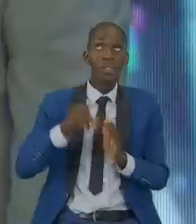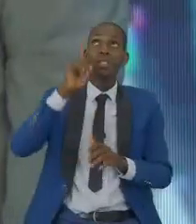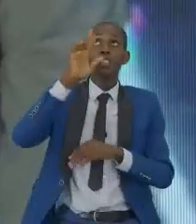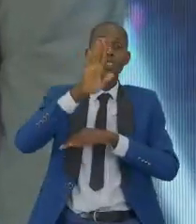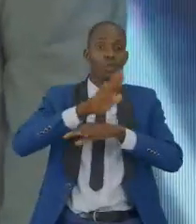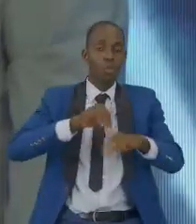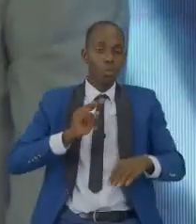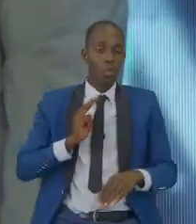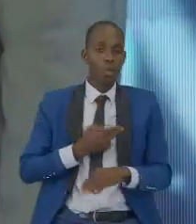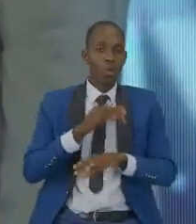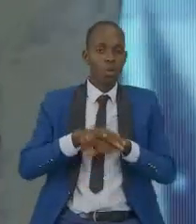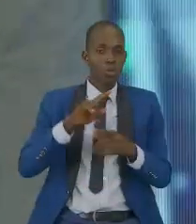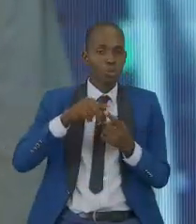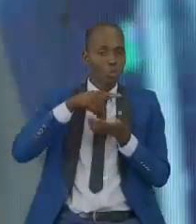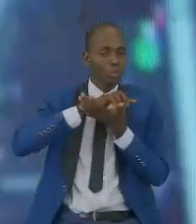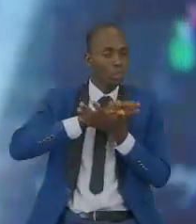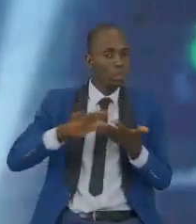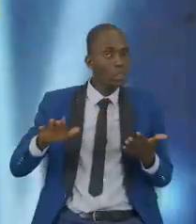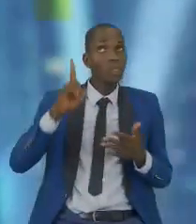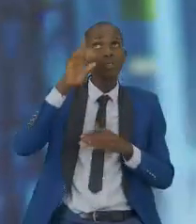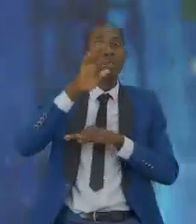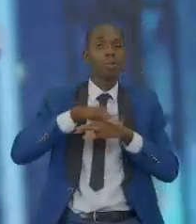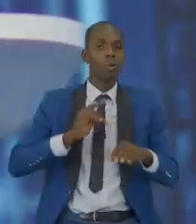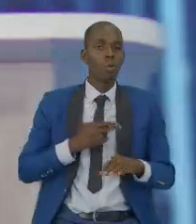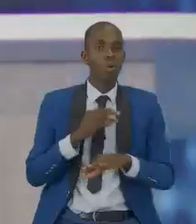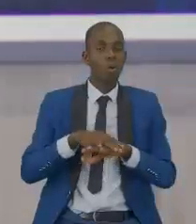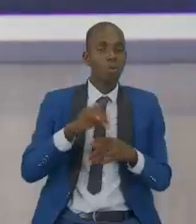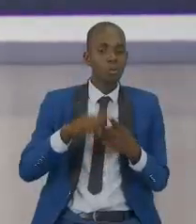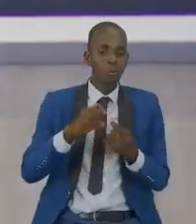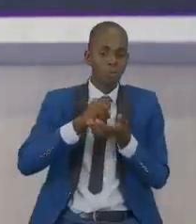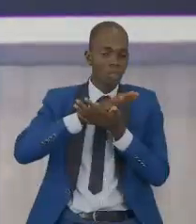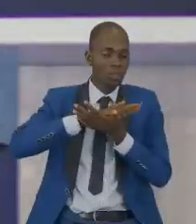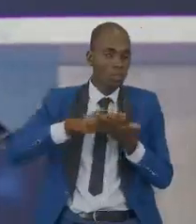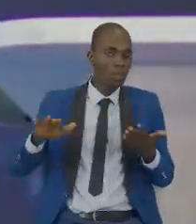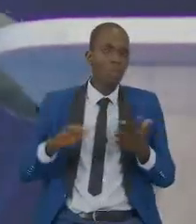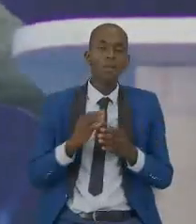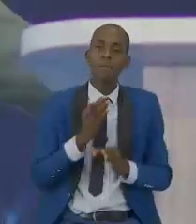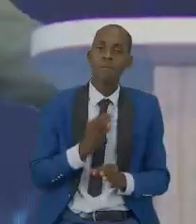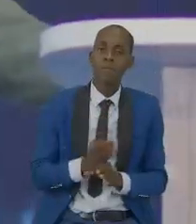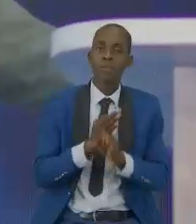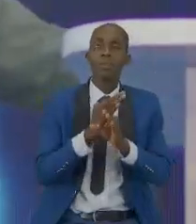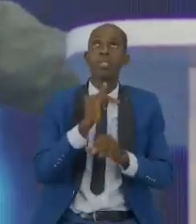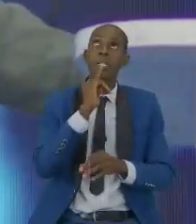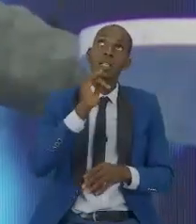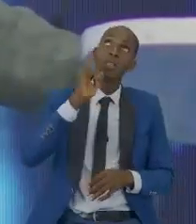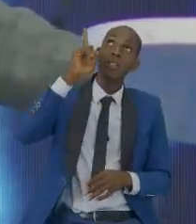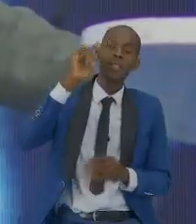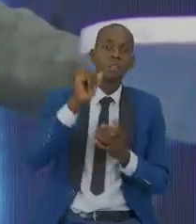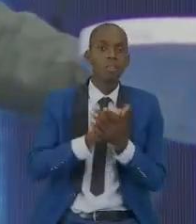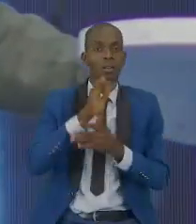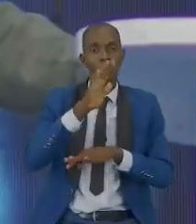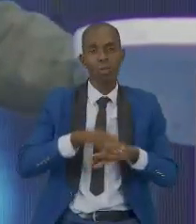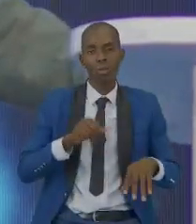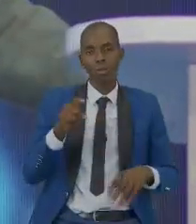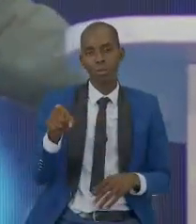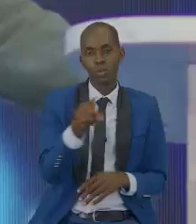us unto purity. He calls us unto sanctification. Faithful is he that calleth you,